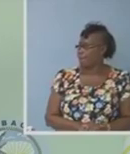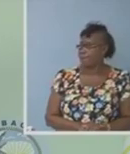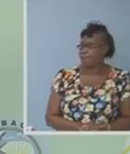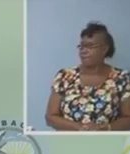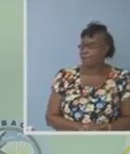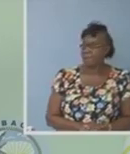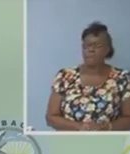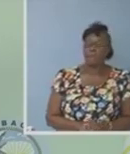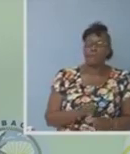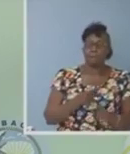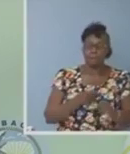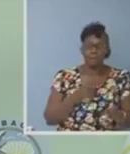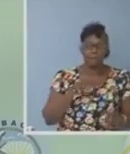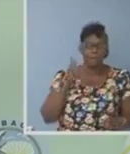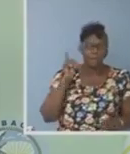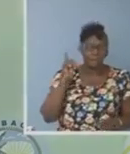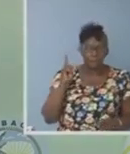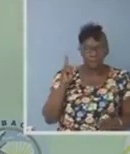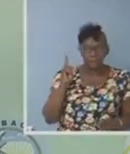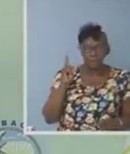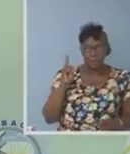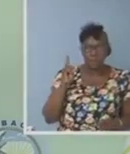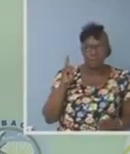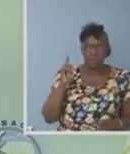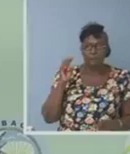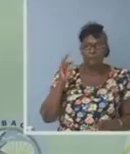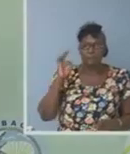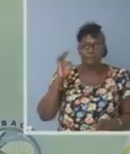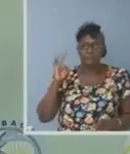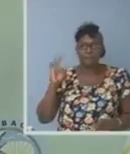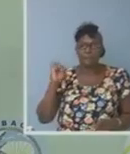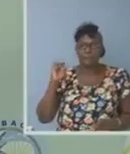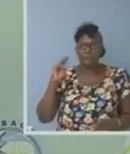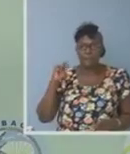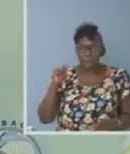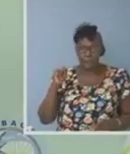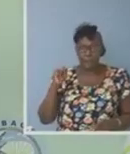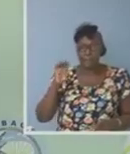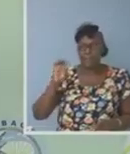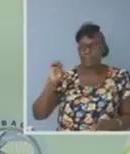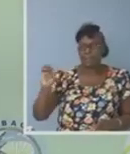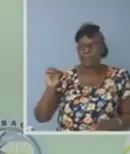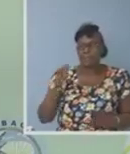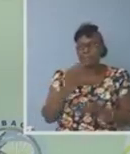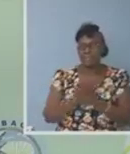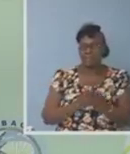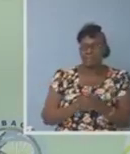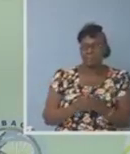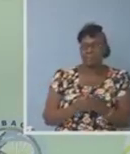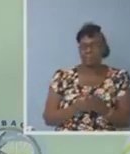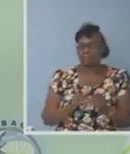Division of Finance and the Economy, some of the departments,